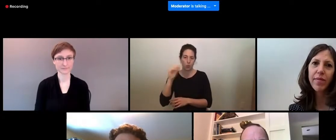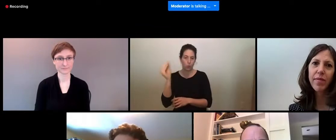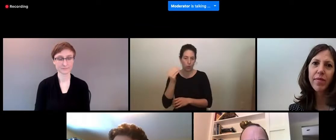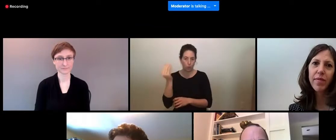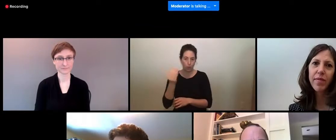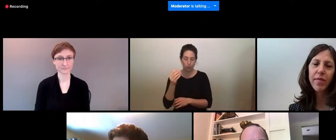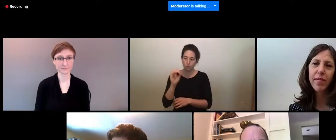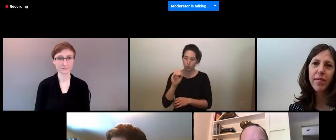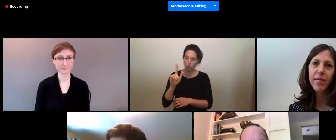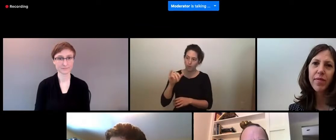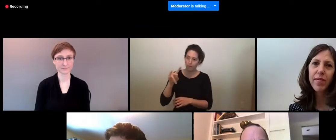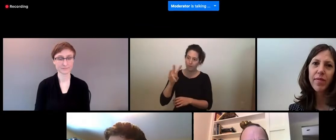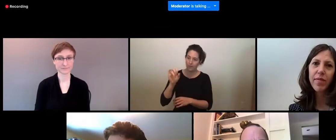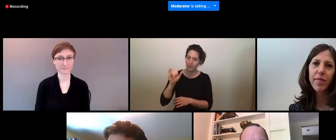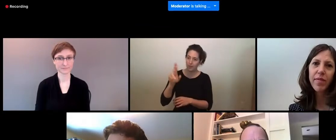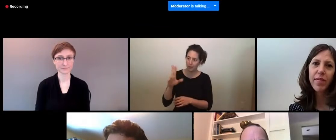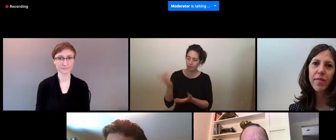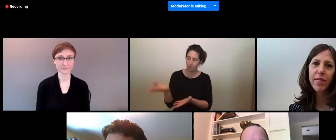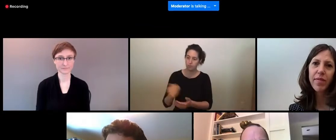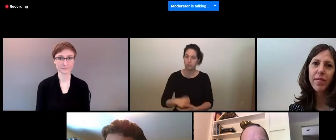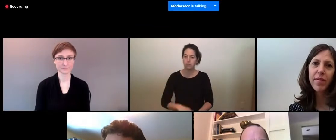Olivier?